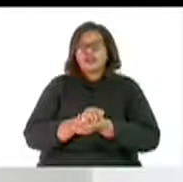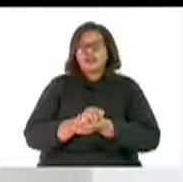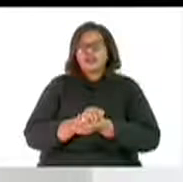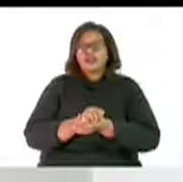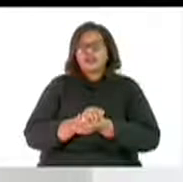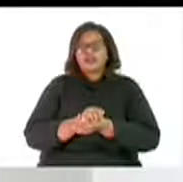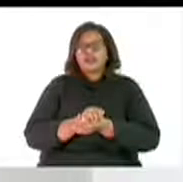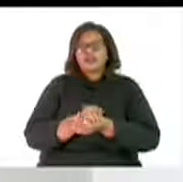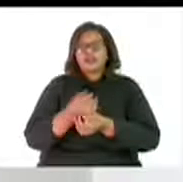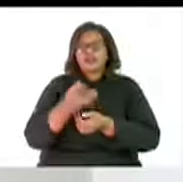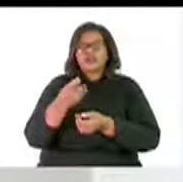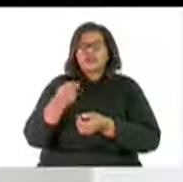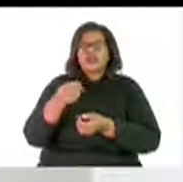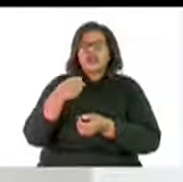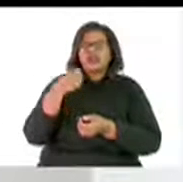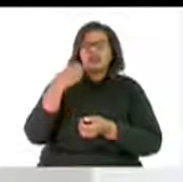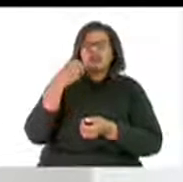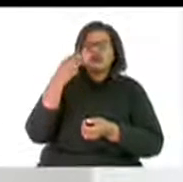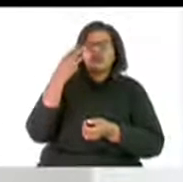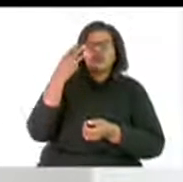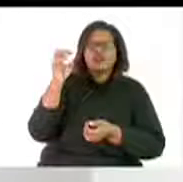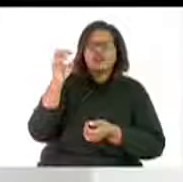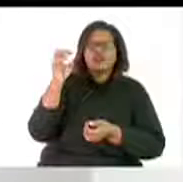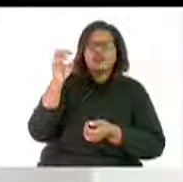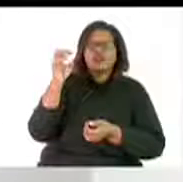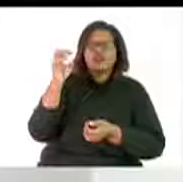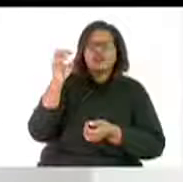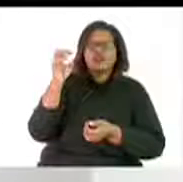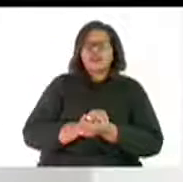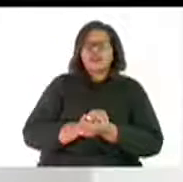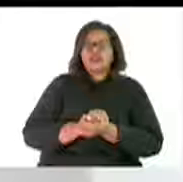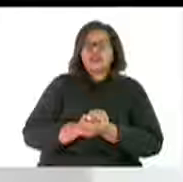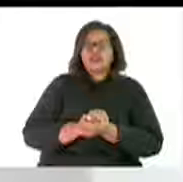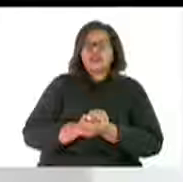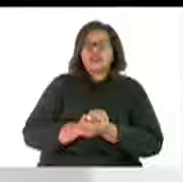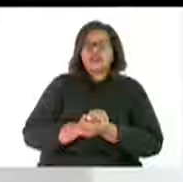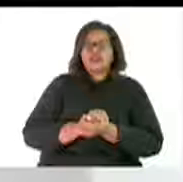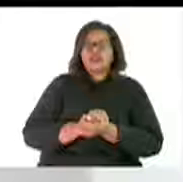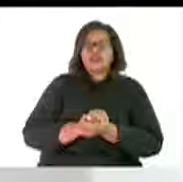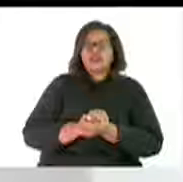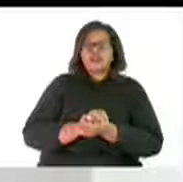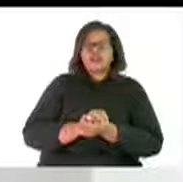I have 20. I have 30.